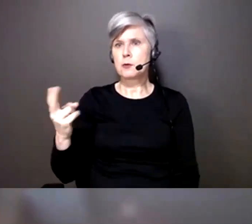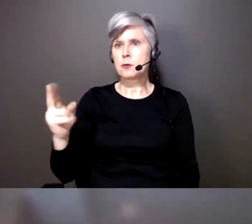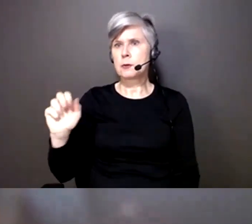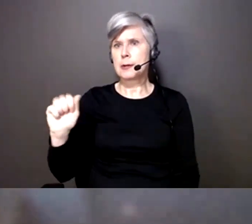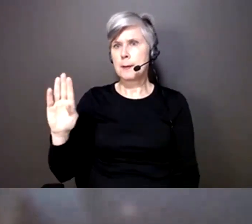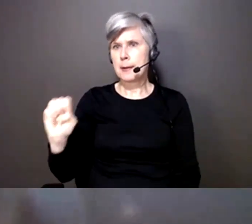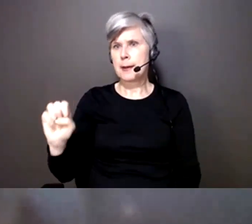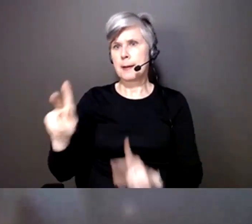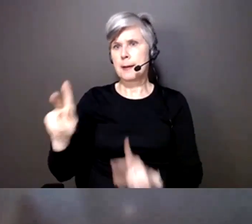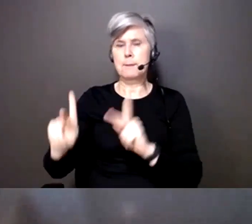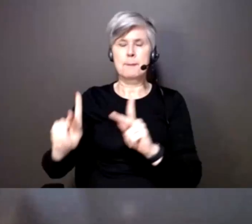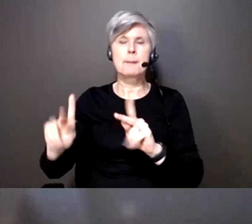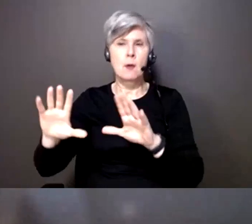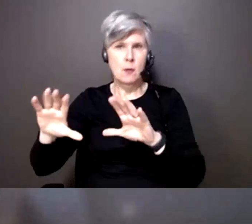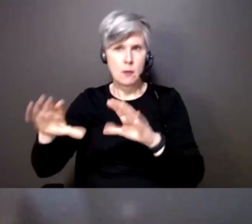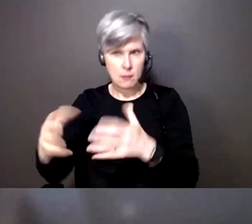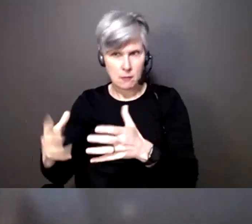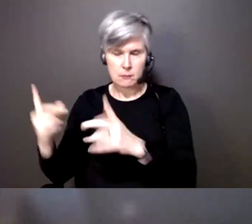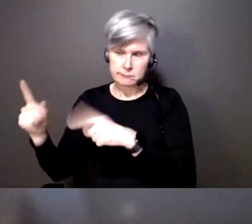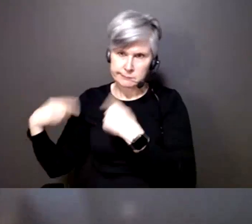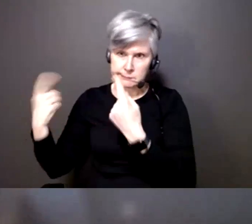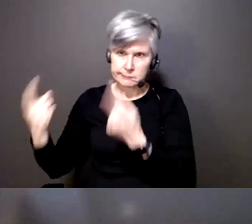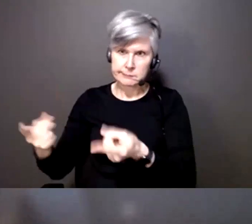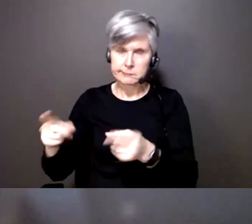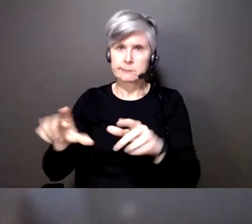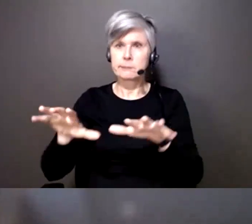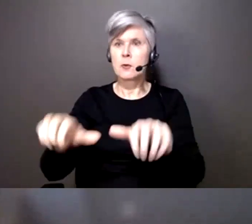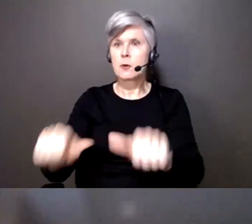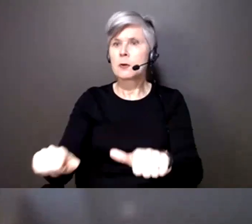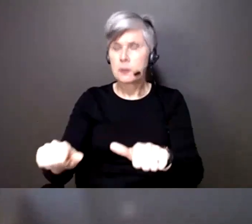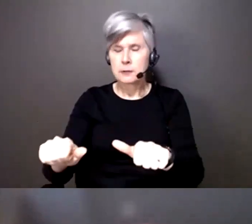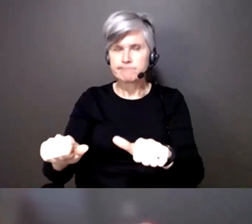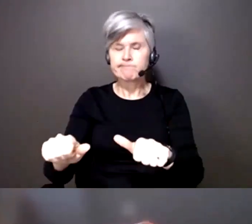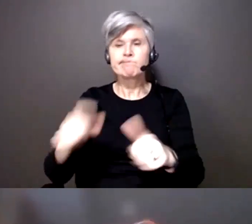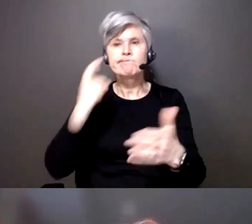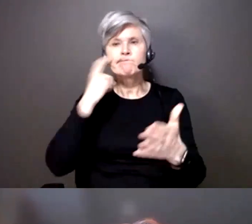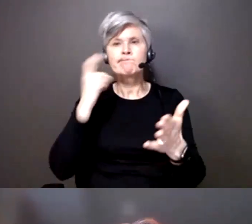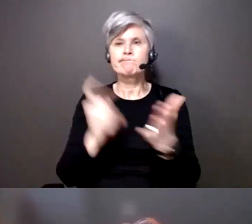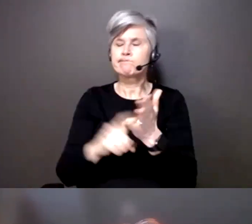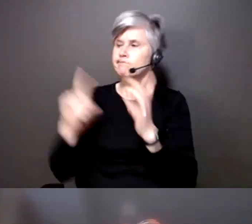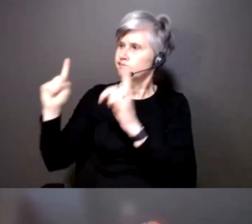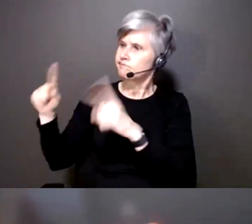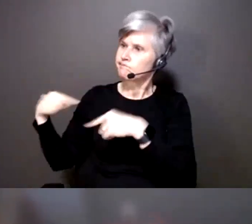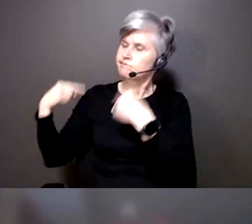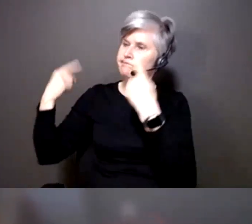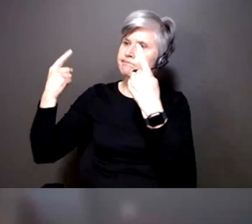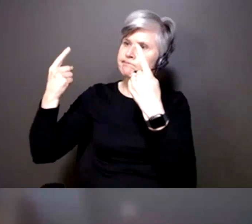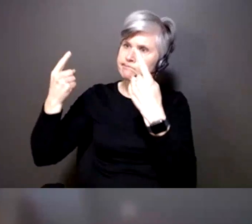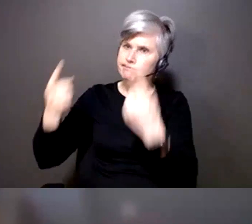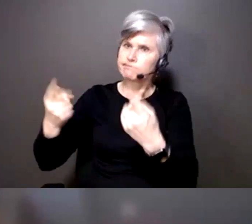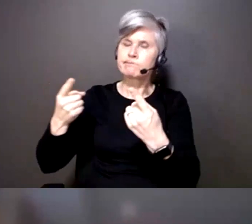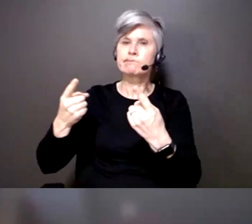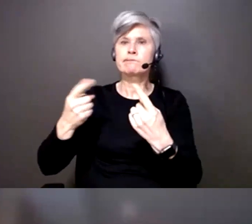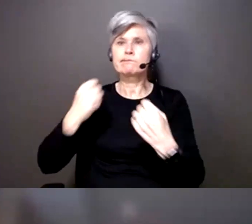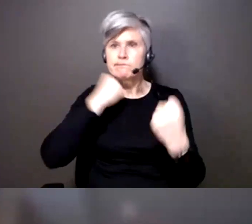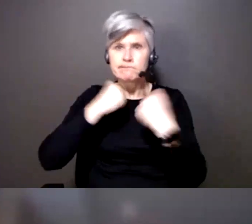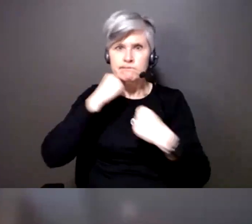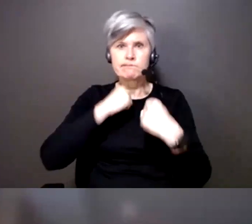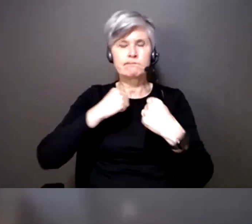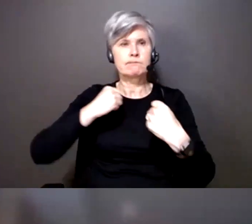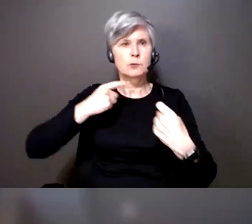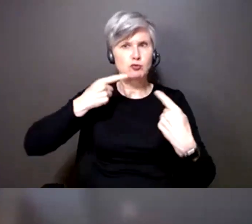the historical struggles that our Indigenous peoples have gone through, and I want to encourage